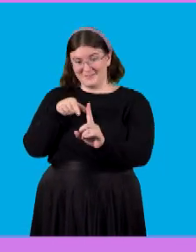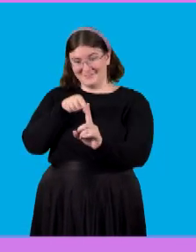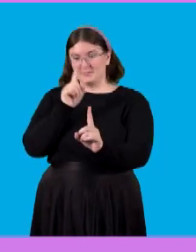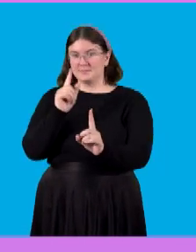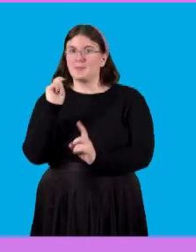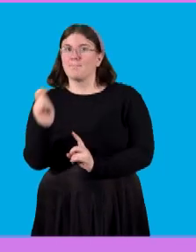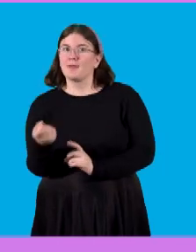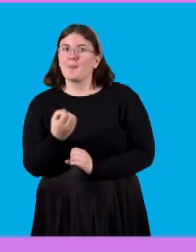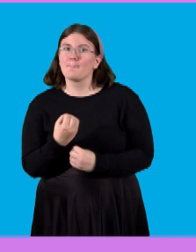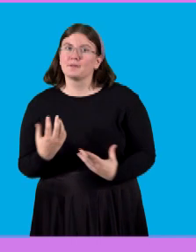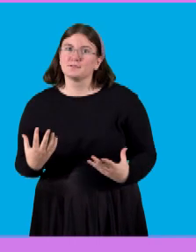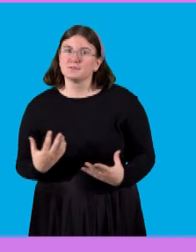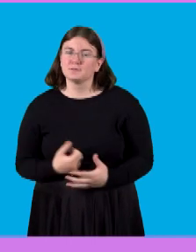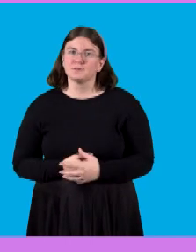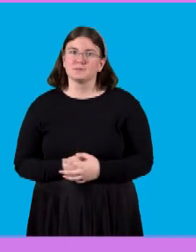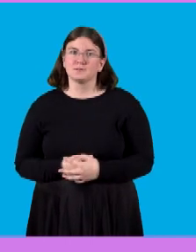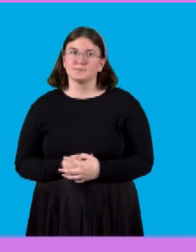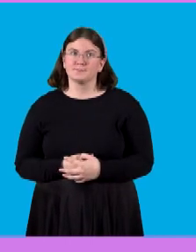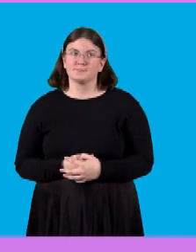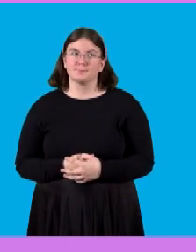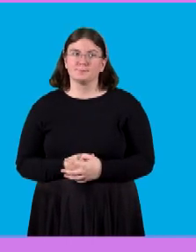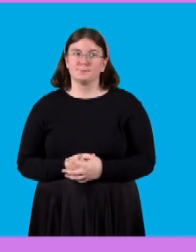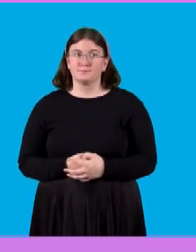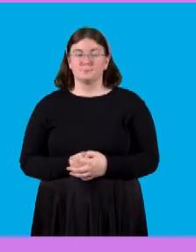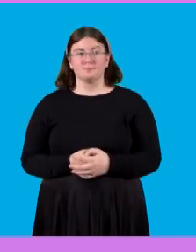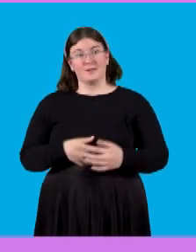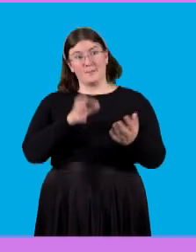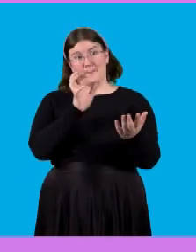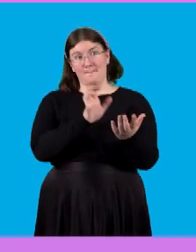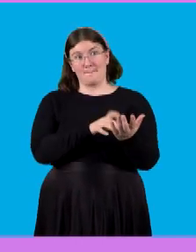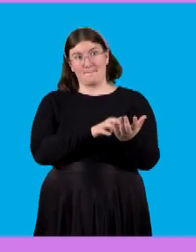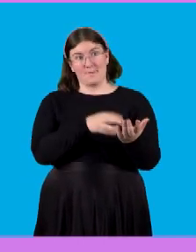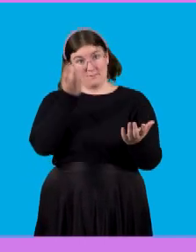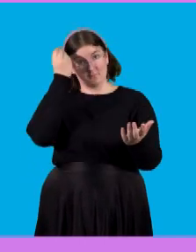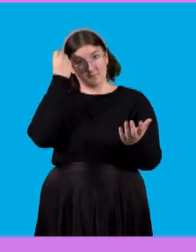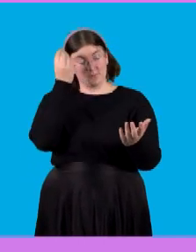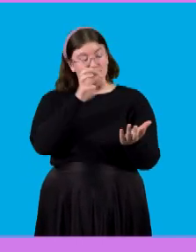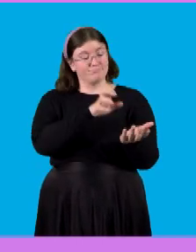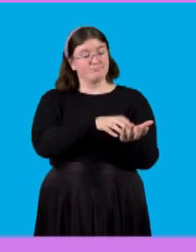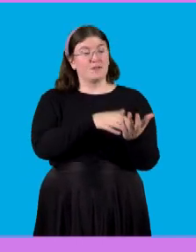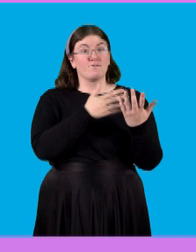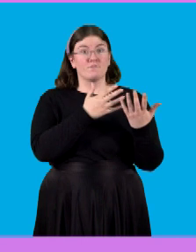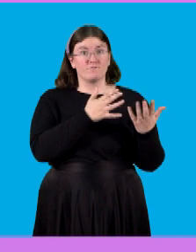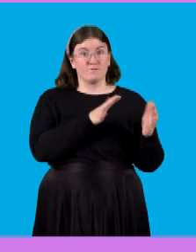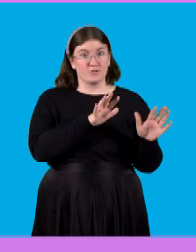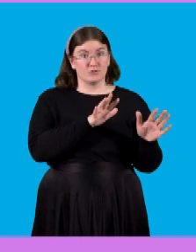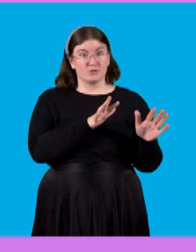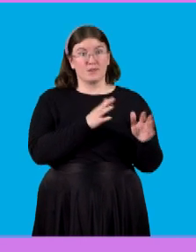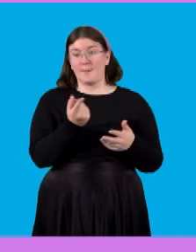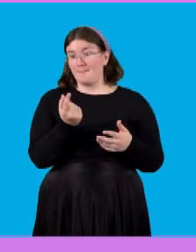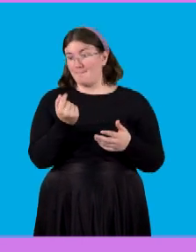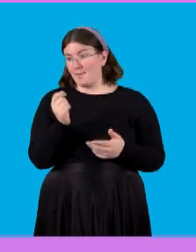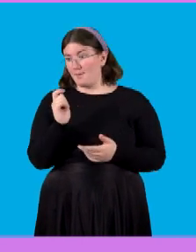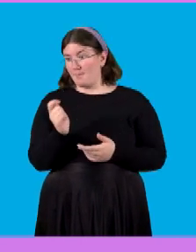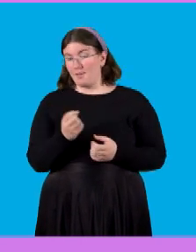payable after taking all of the given information into account. Okay, so the amount payable, I will